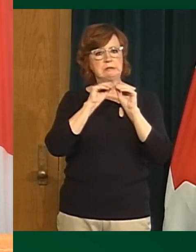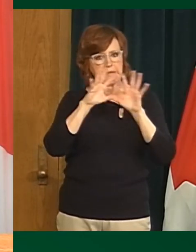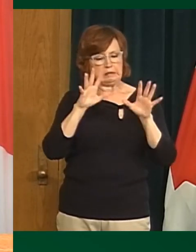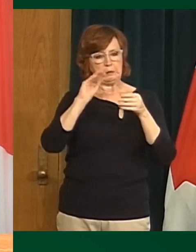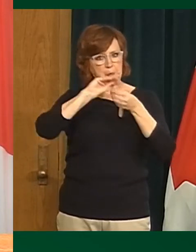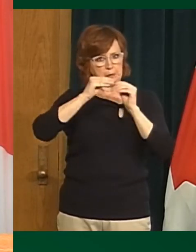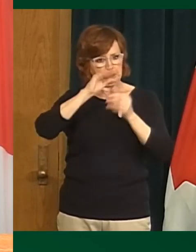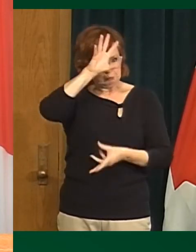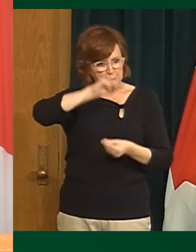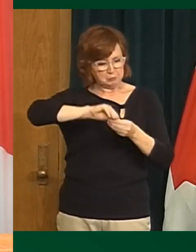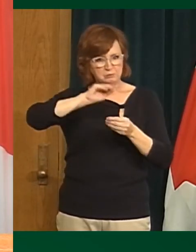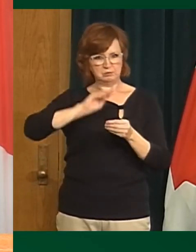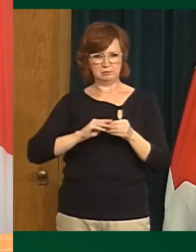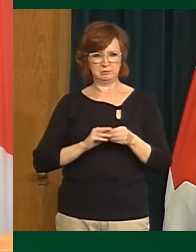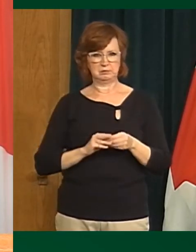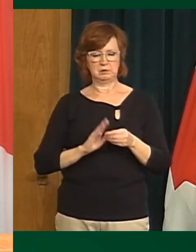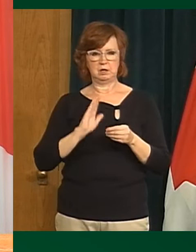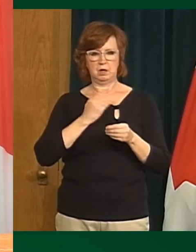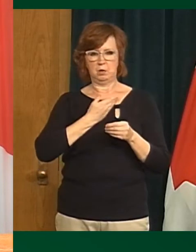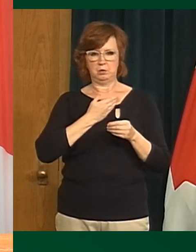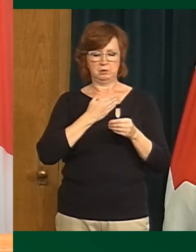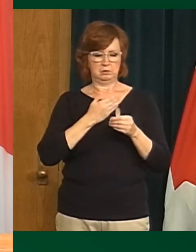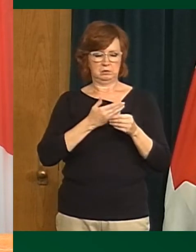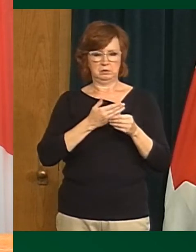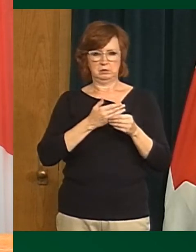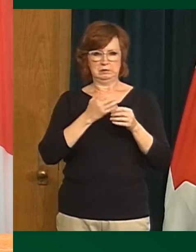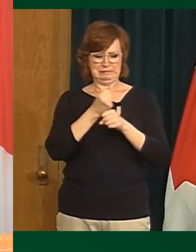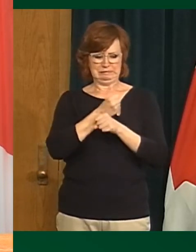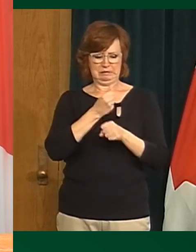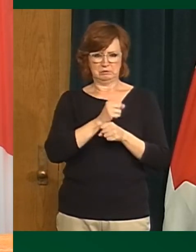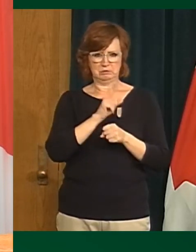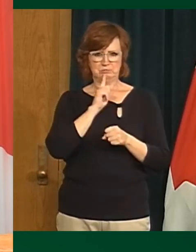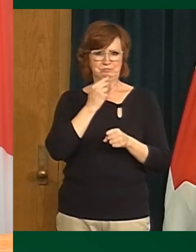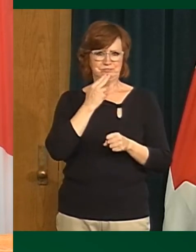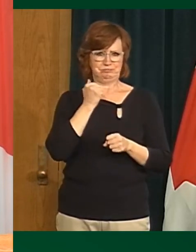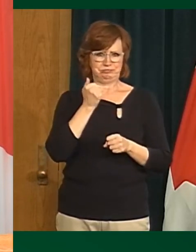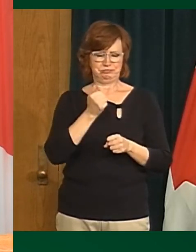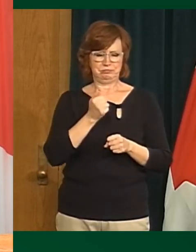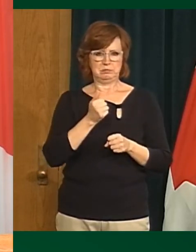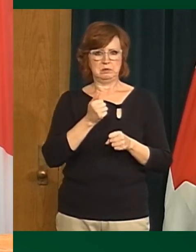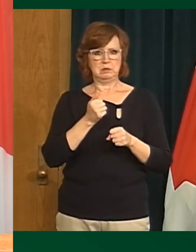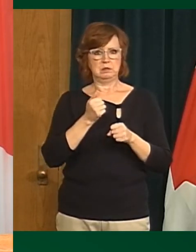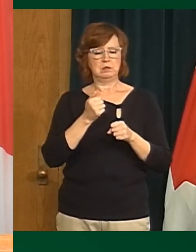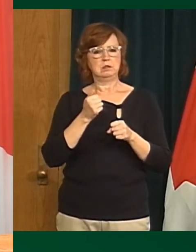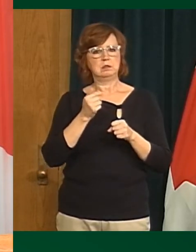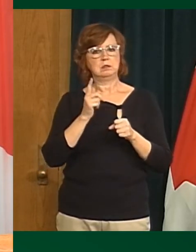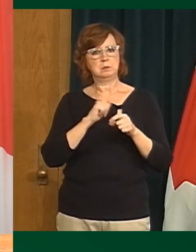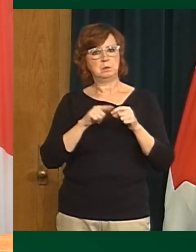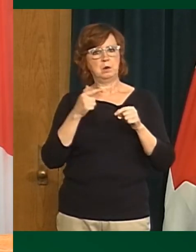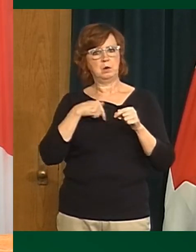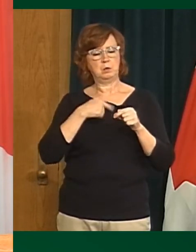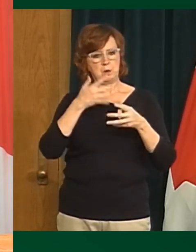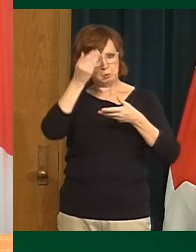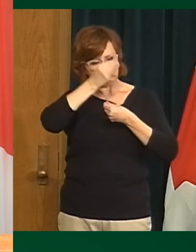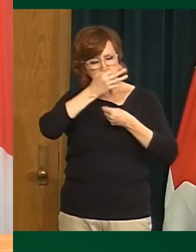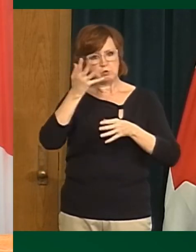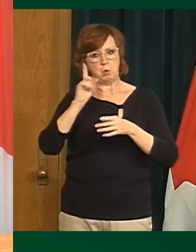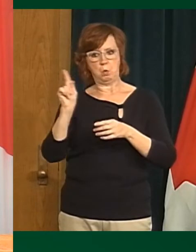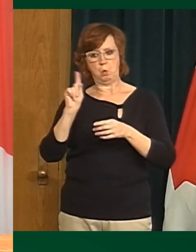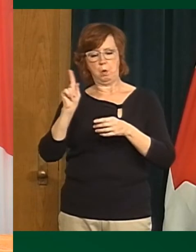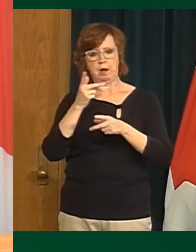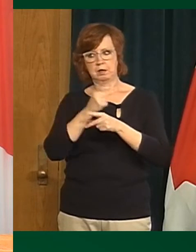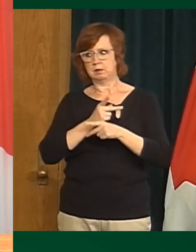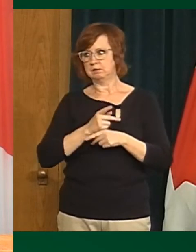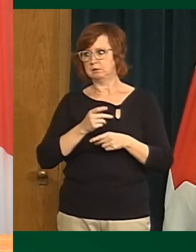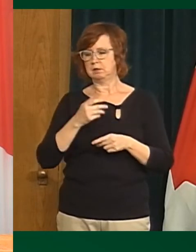do you need to be especially careful in terms of engaging in some of the allowed activities going forward. Do you